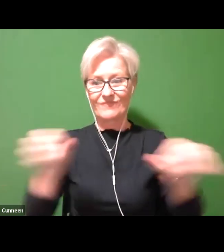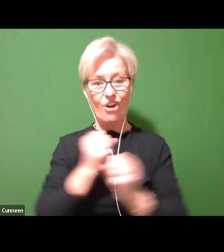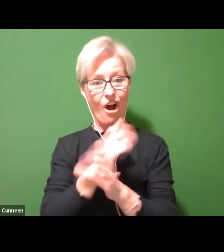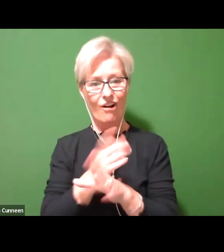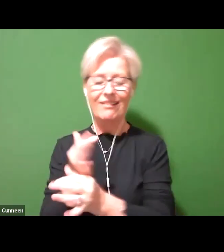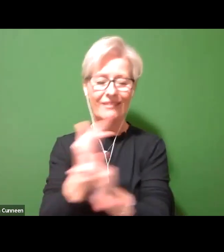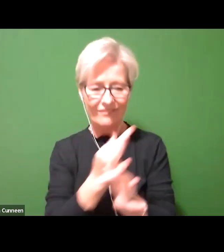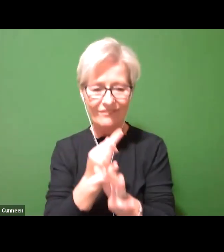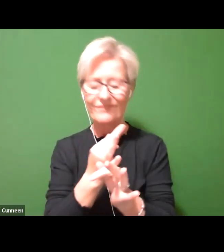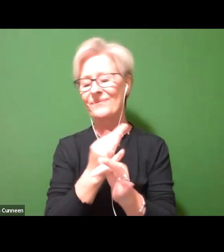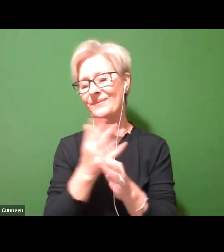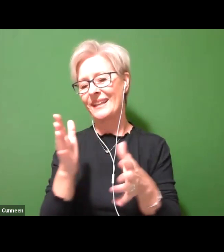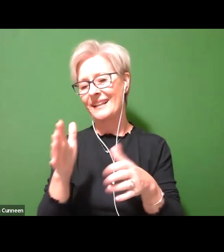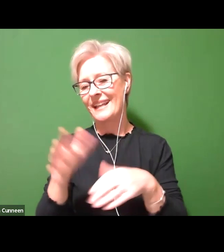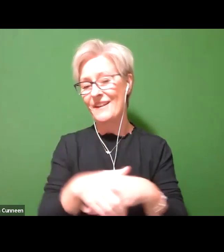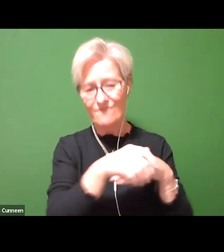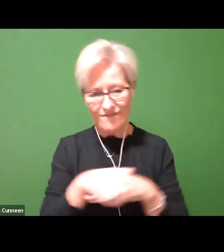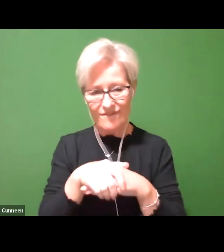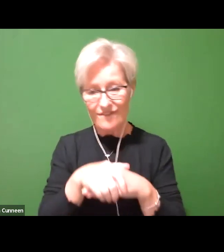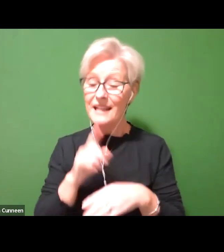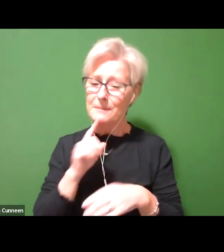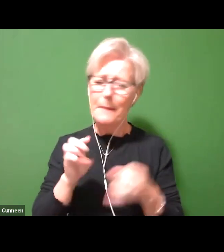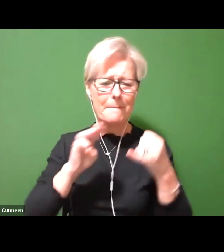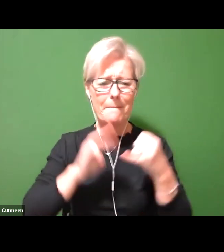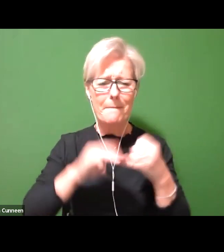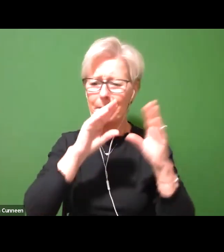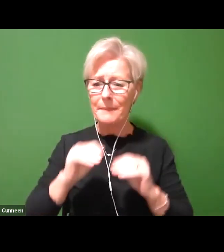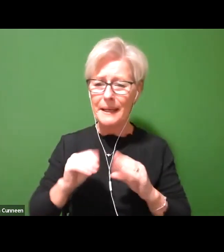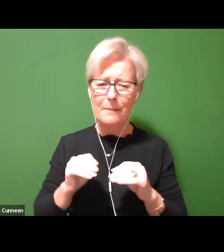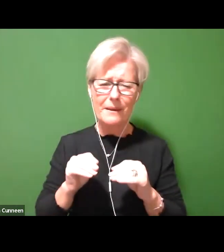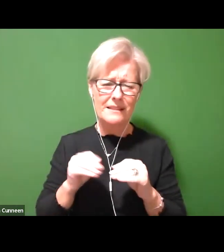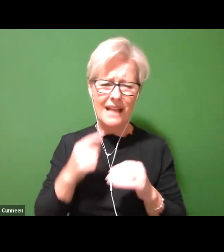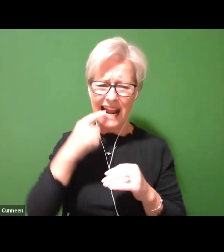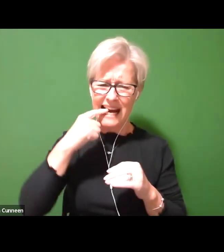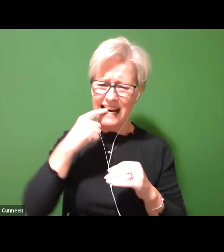and friends. I suppose menopause is such a significant part of a